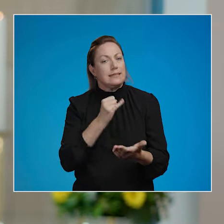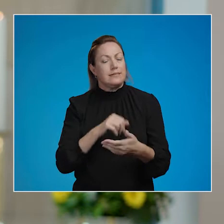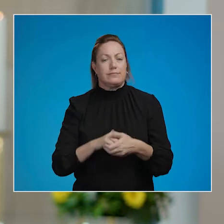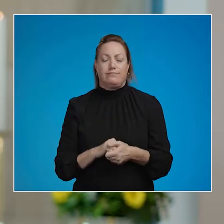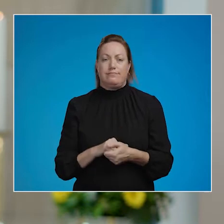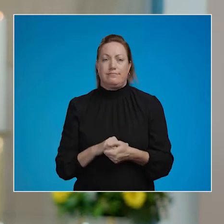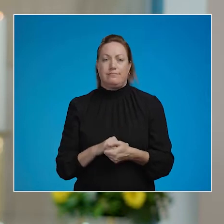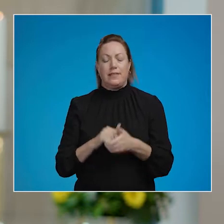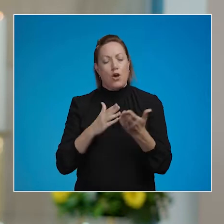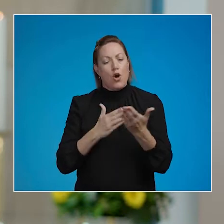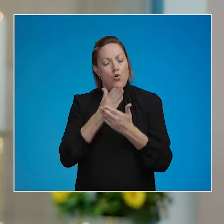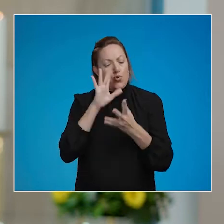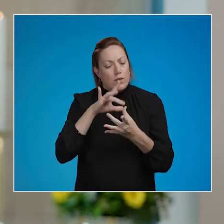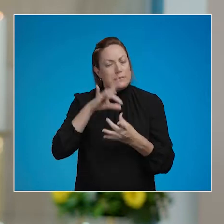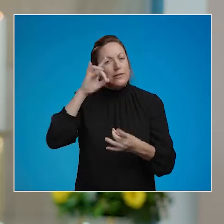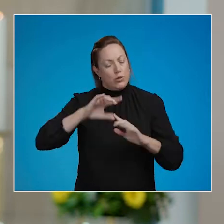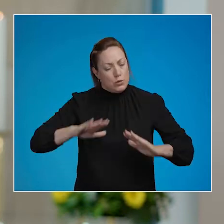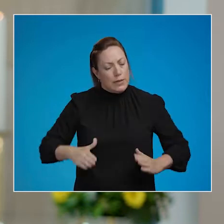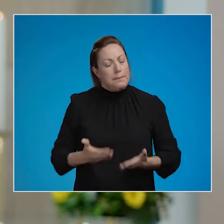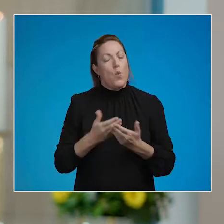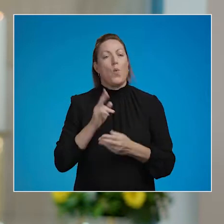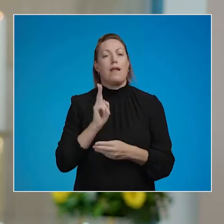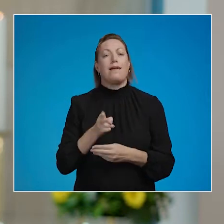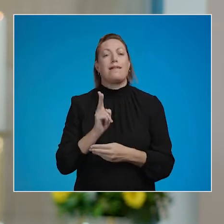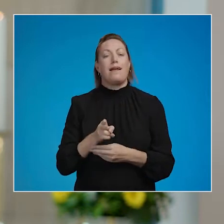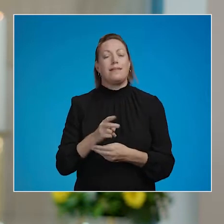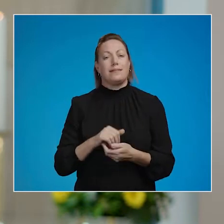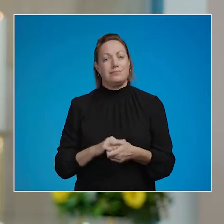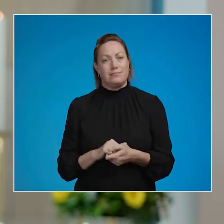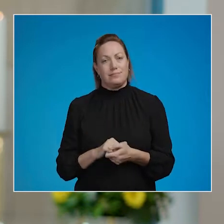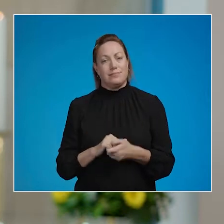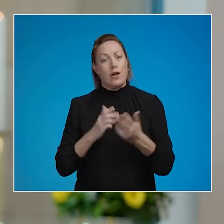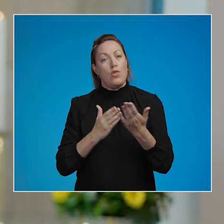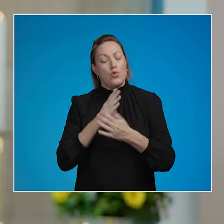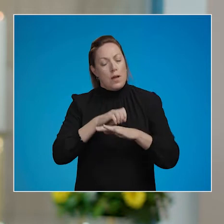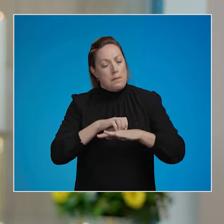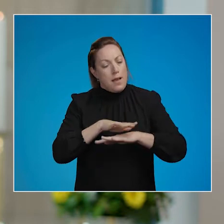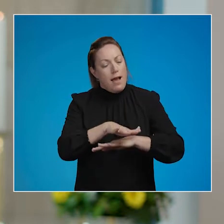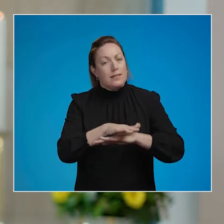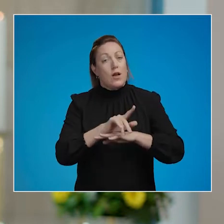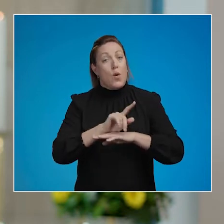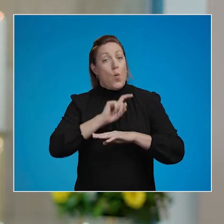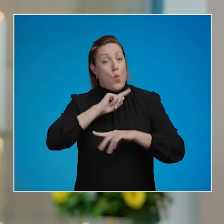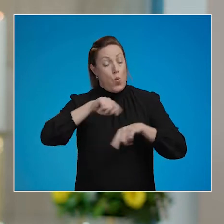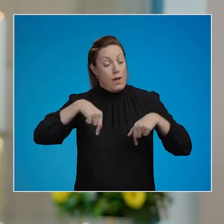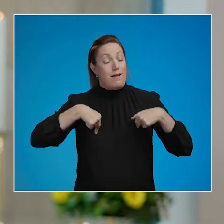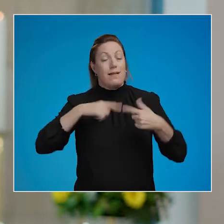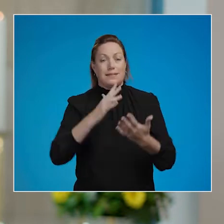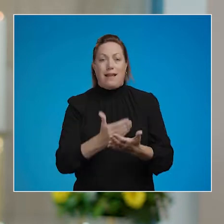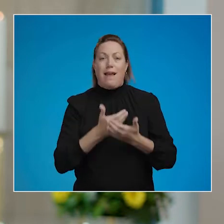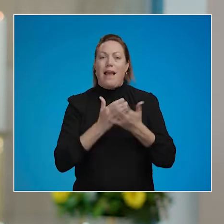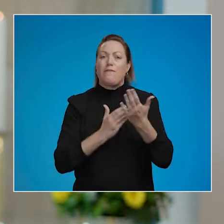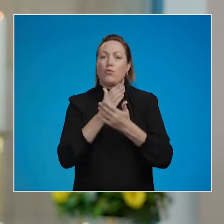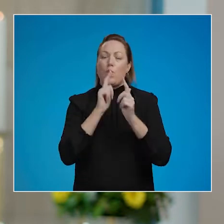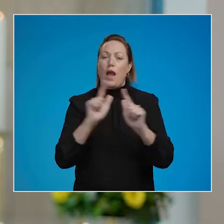by whose spirit they have been reborn, by whose blood they have been redeemed. Through